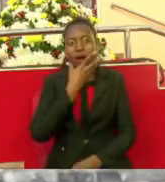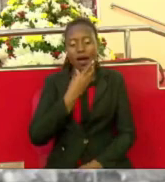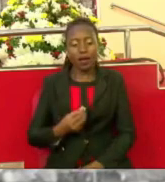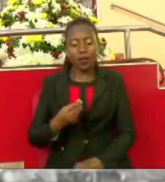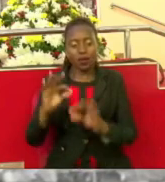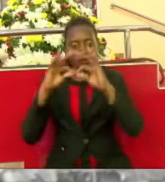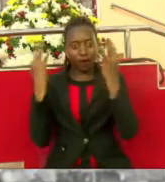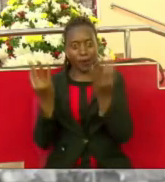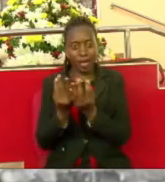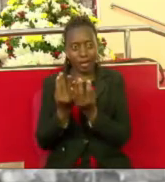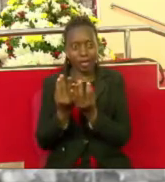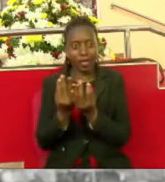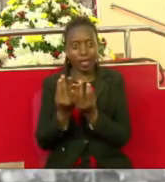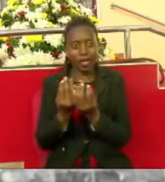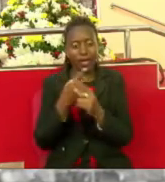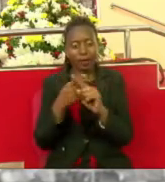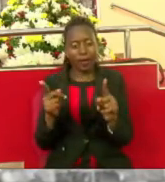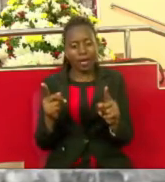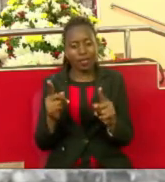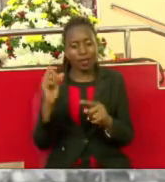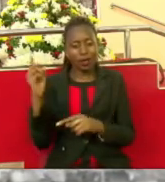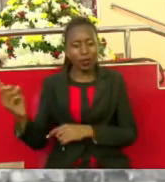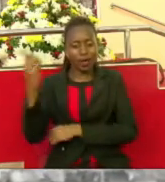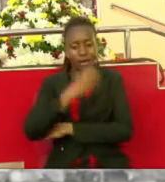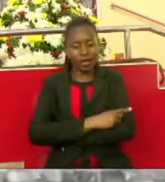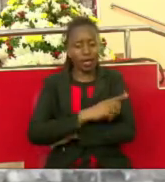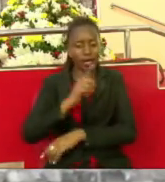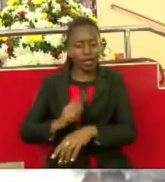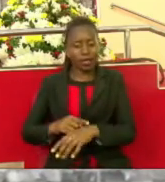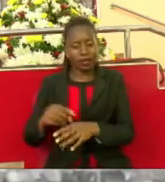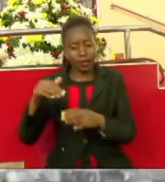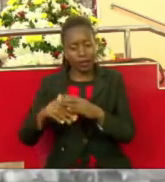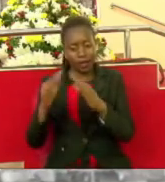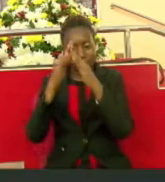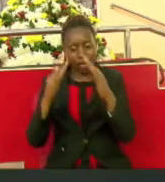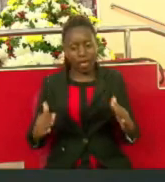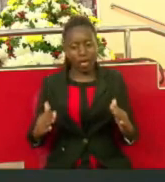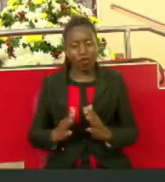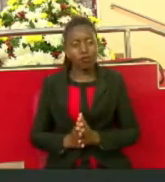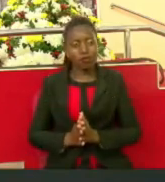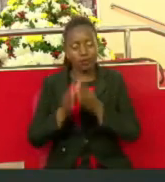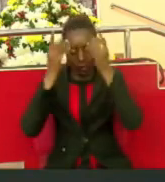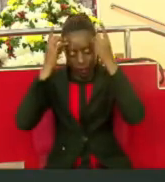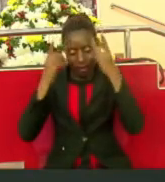But one day when she's bored in the house, decides to go and see what the world has.